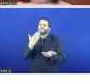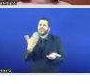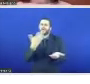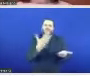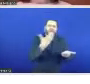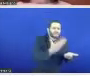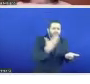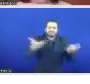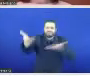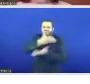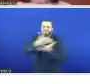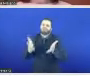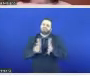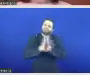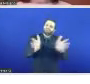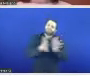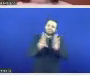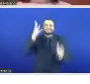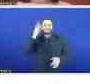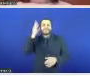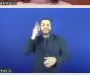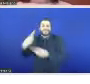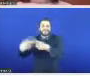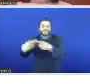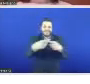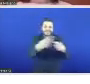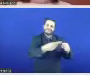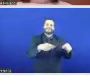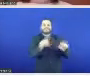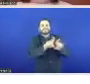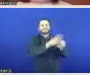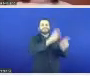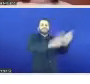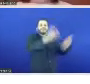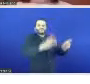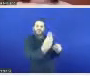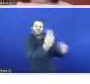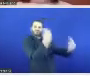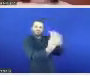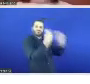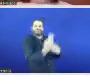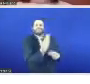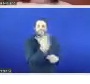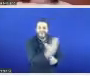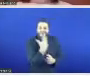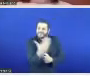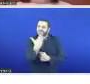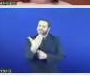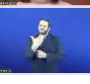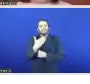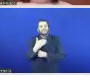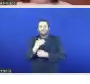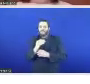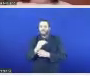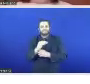your participation and for the excellent questions. I wish we'd had time for more of them. And thank you all very much. I hope everyone enjoys the